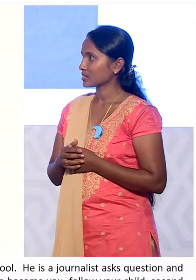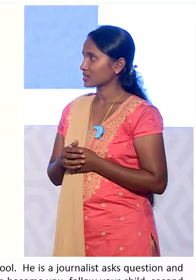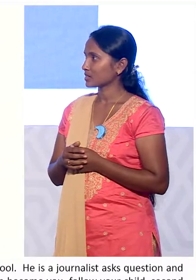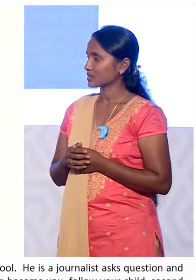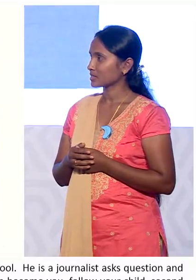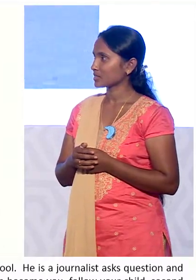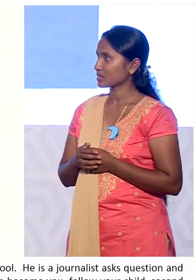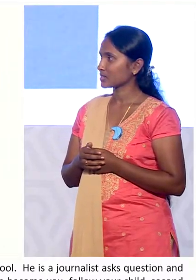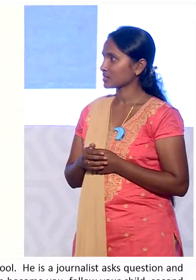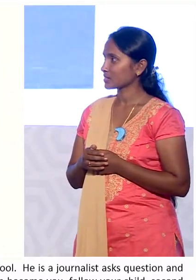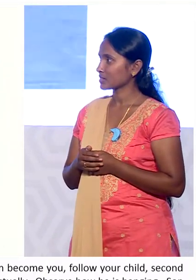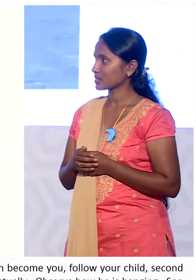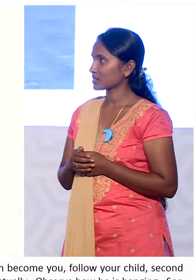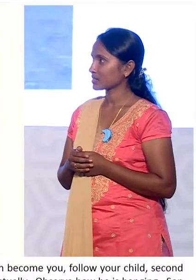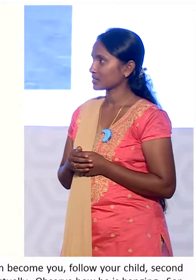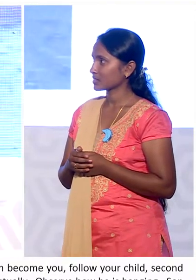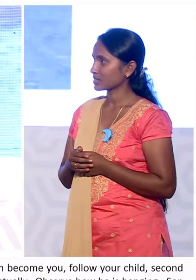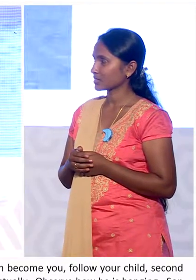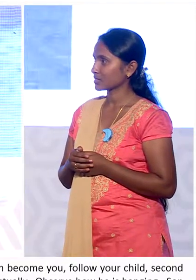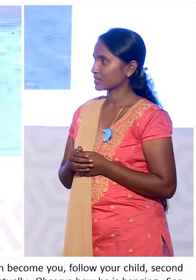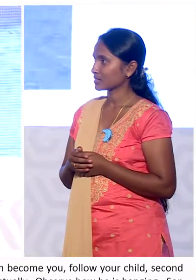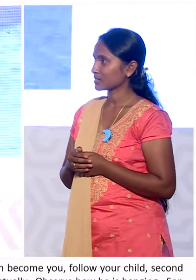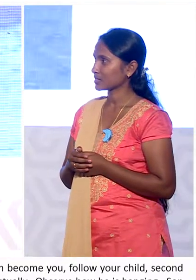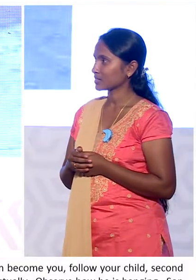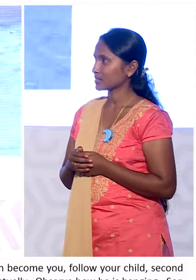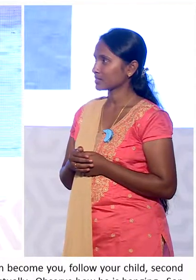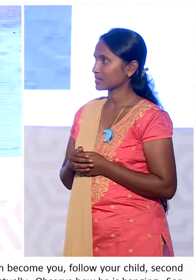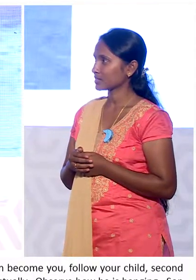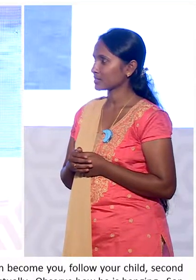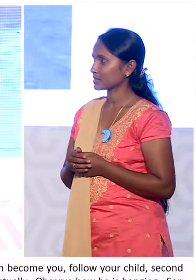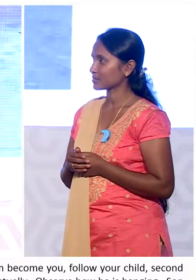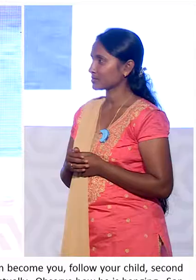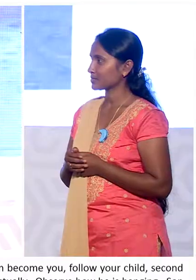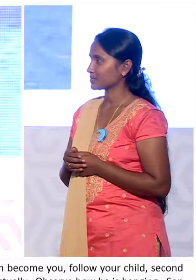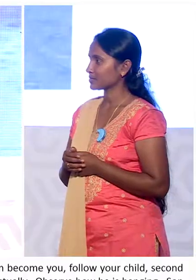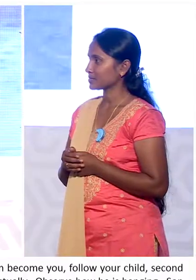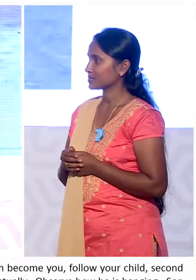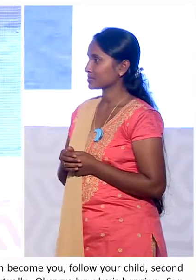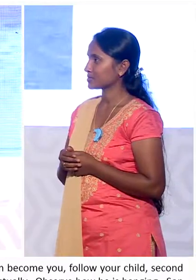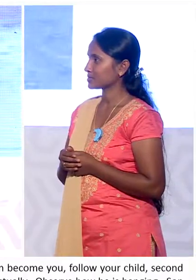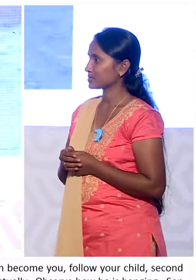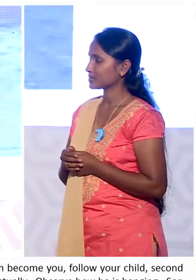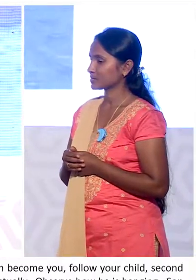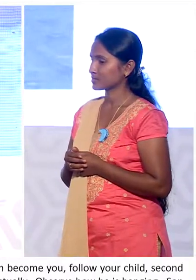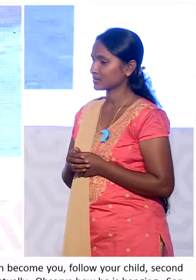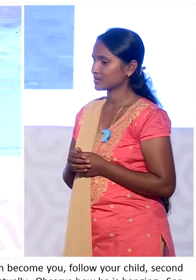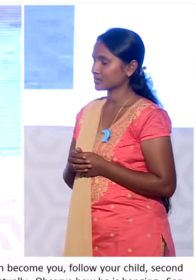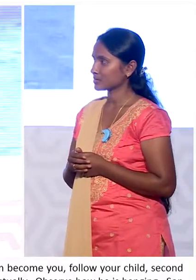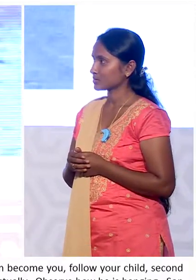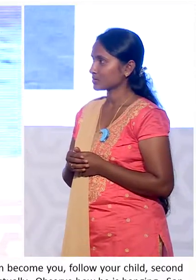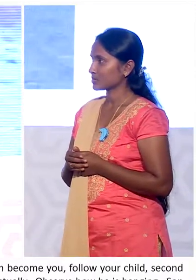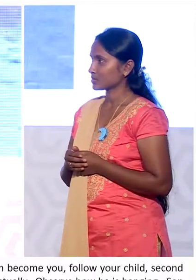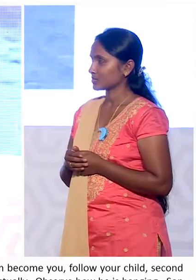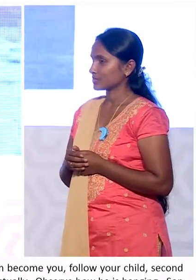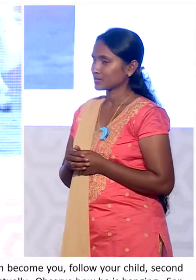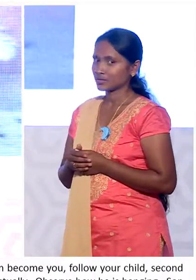adventuring on horseback. I was going across Mongolia. I was doing this. I was adventuring intellectually and in the worlds of the spirit. And I had been brought into these